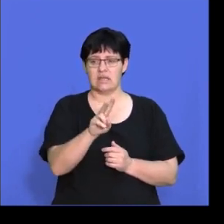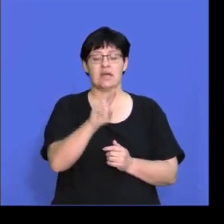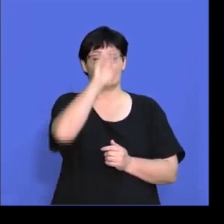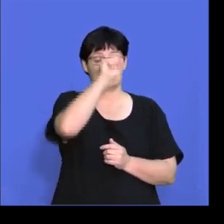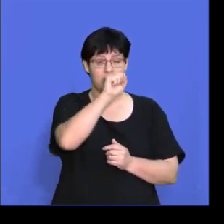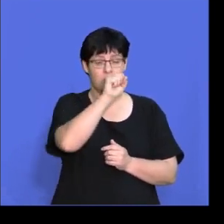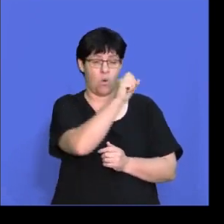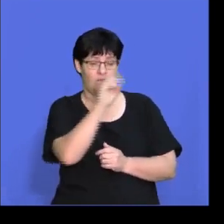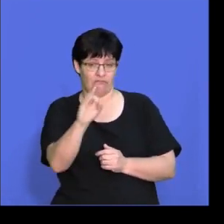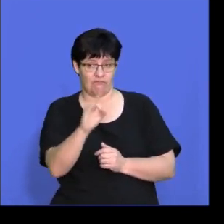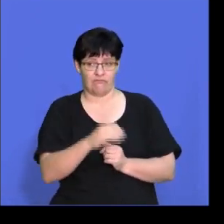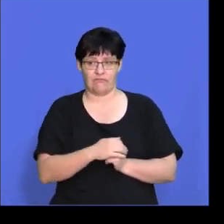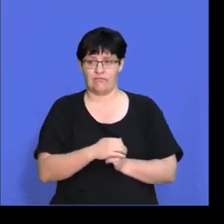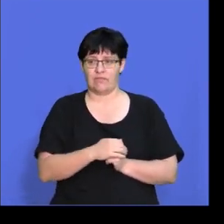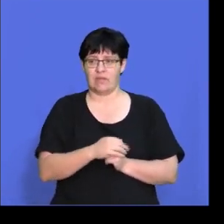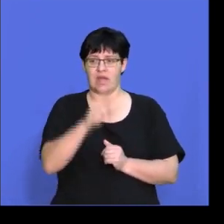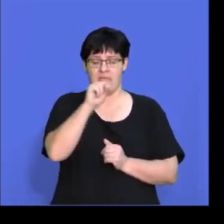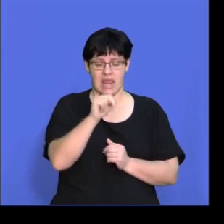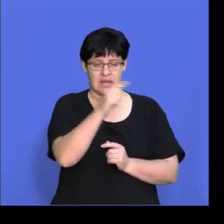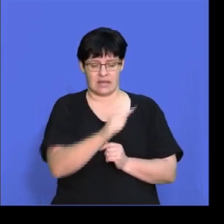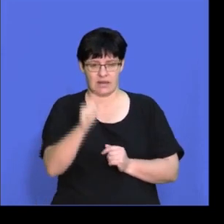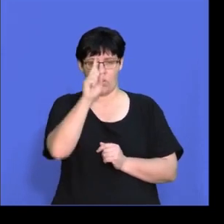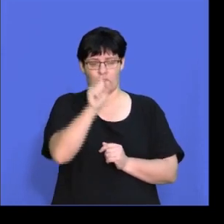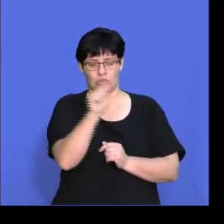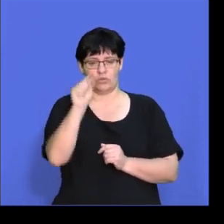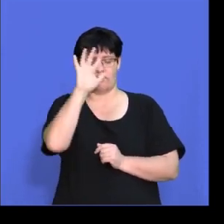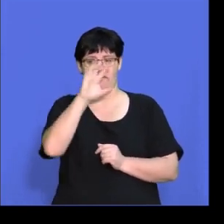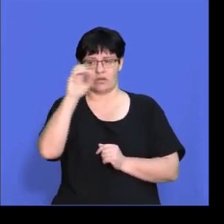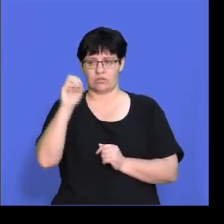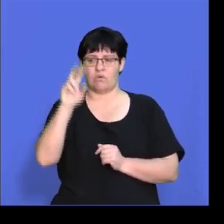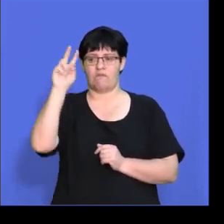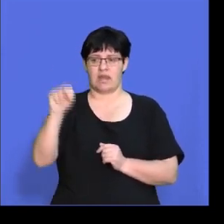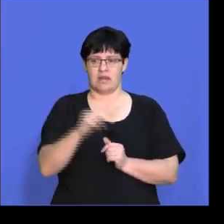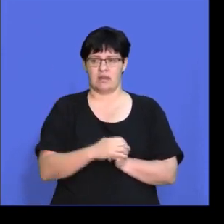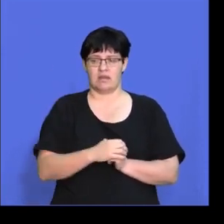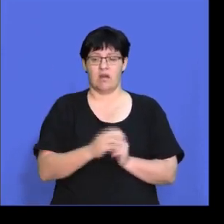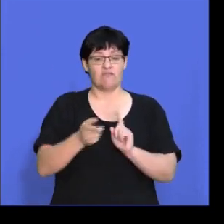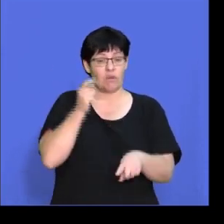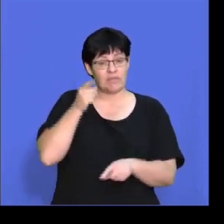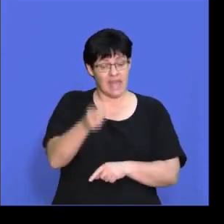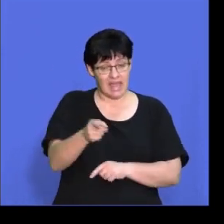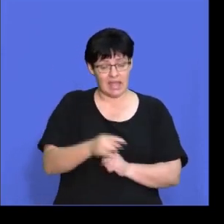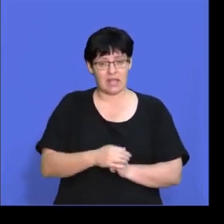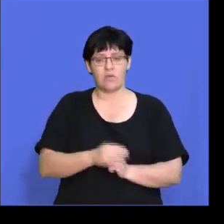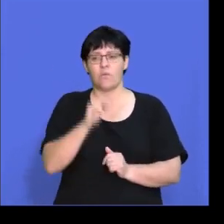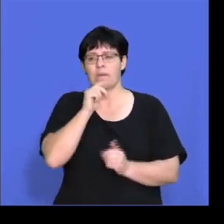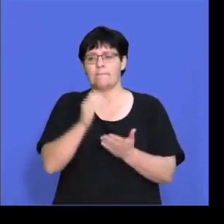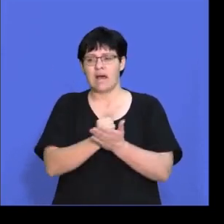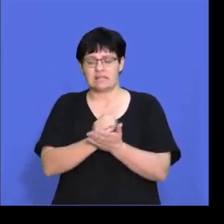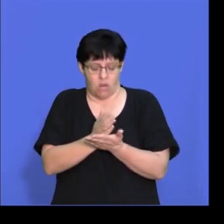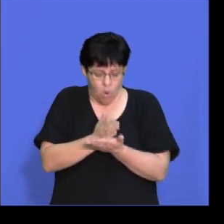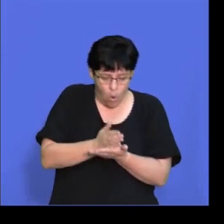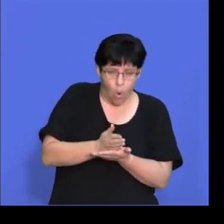see that this is the sum of n going from 1 to 5,000 of n. From that, we're going to have